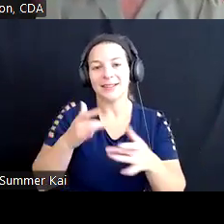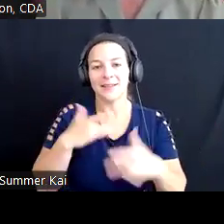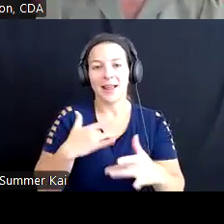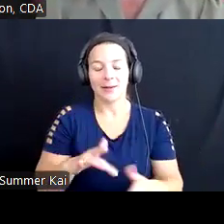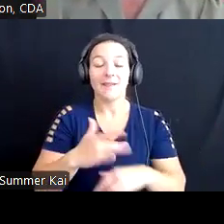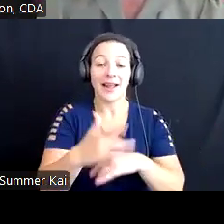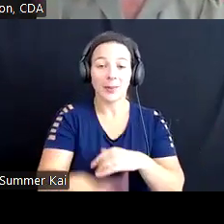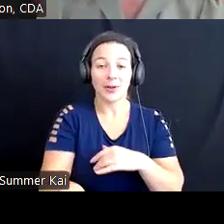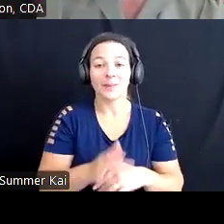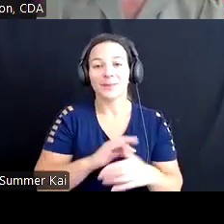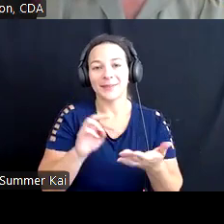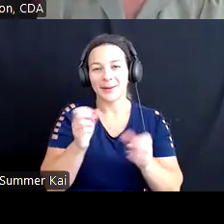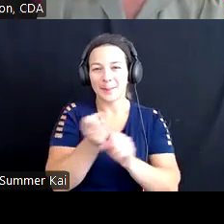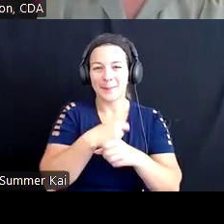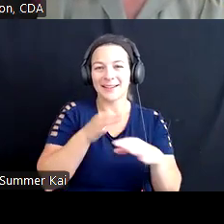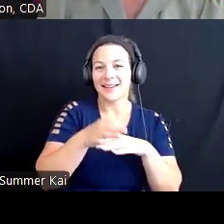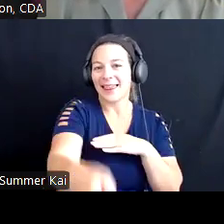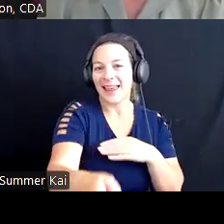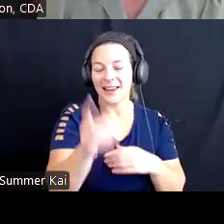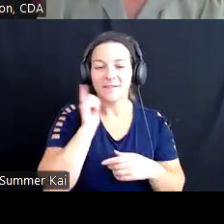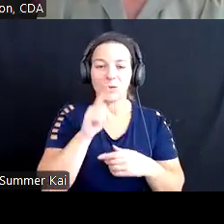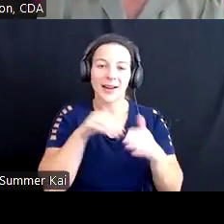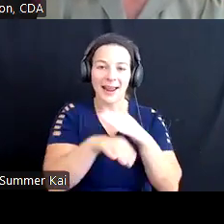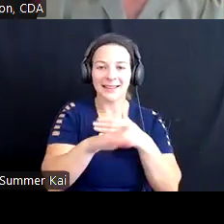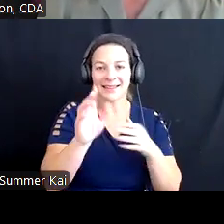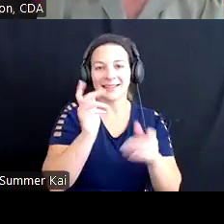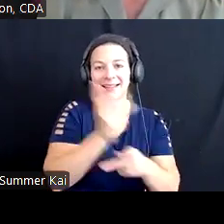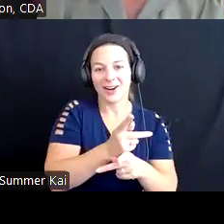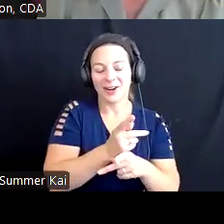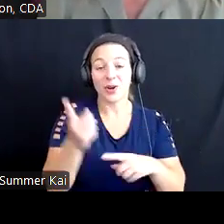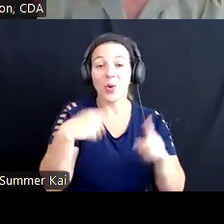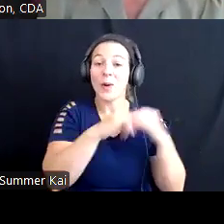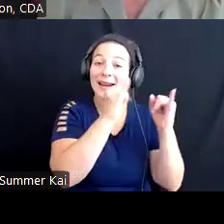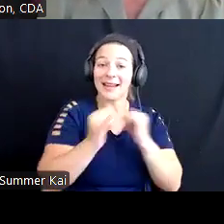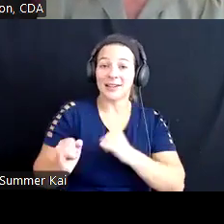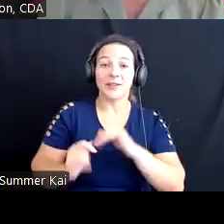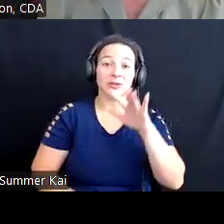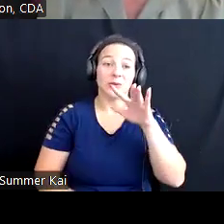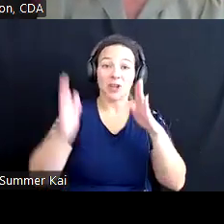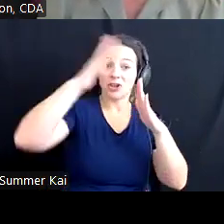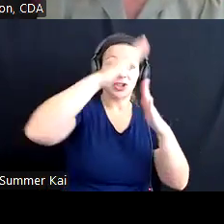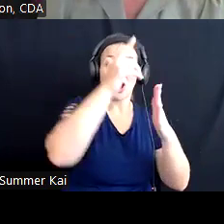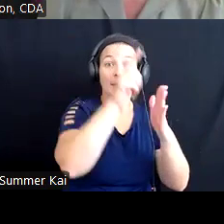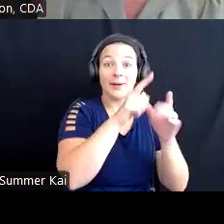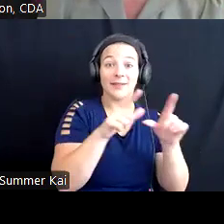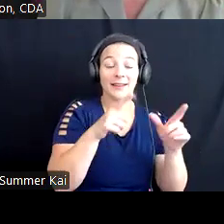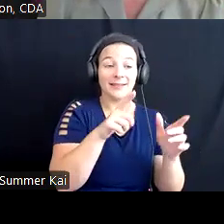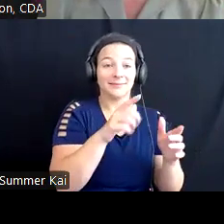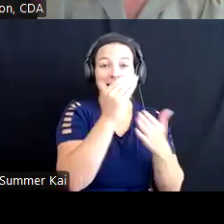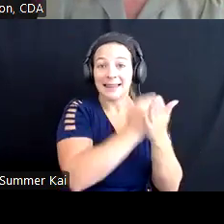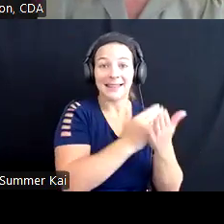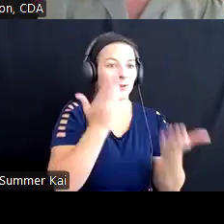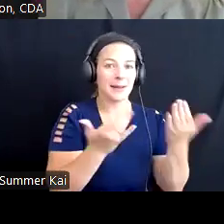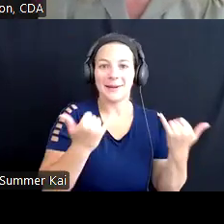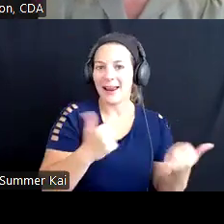a delay in accessing the needed care. When individuals reach the top of the list, they may no longer be eligible, or the